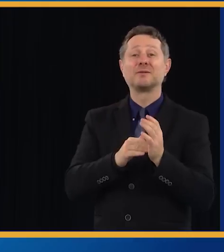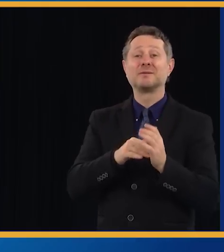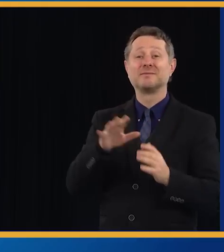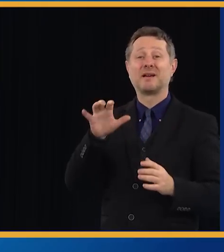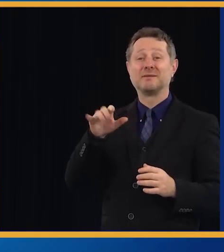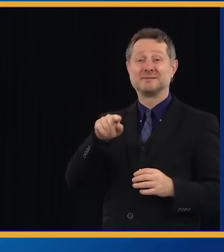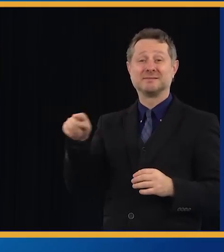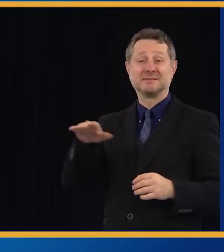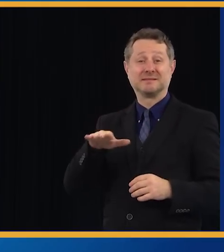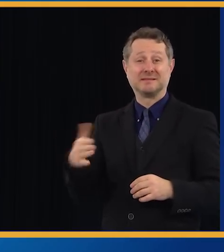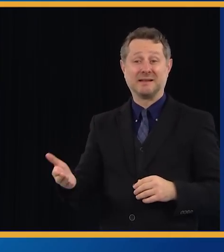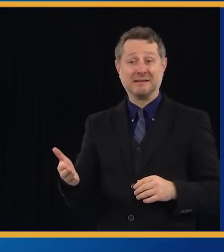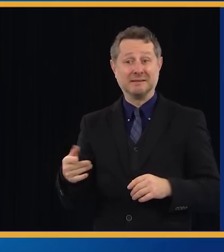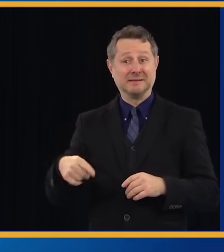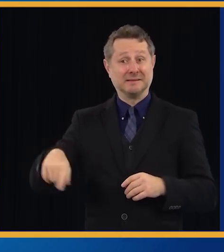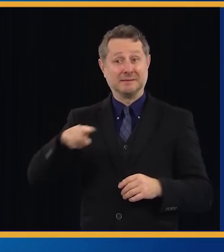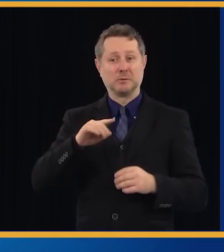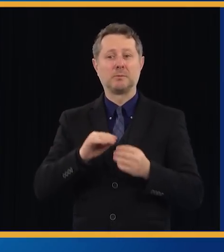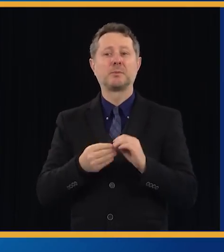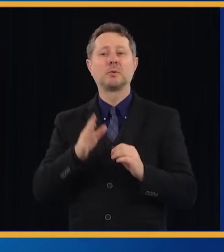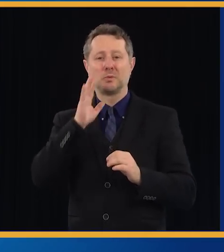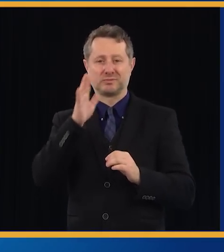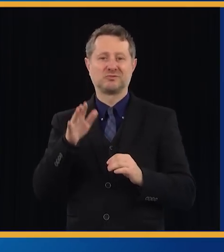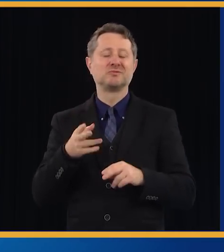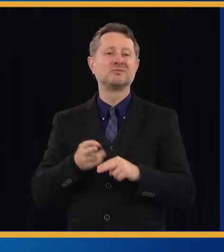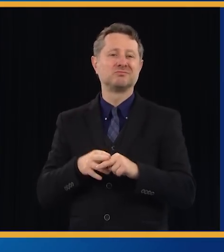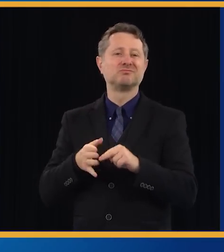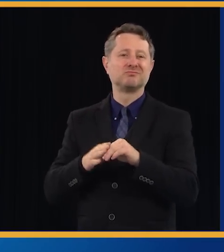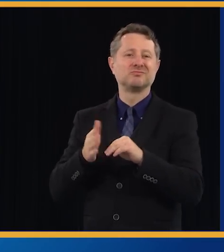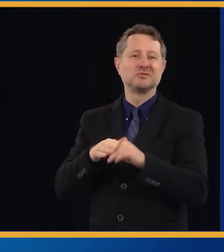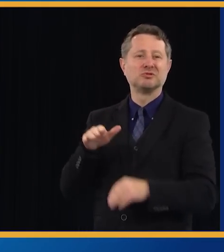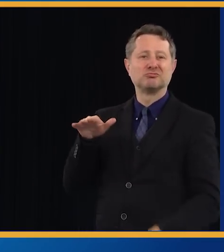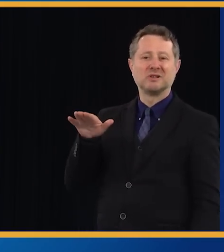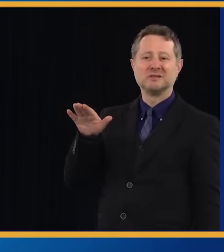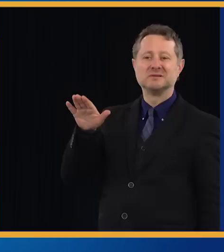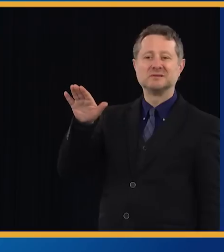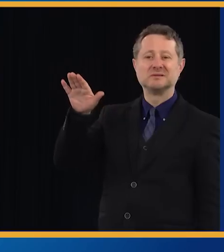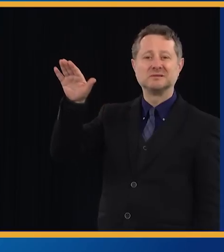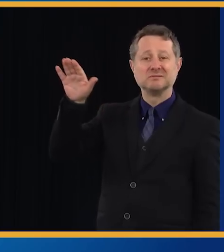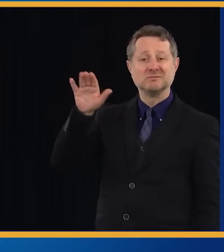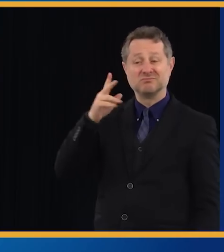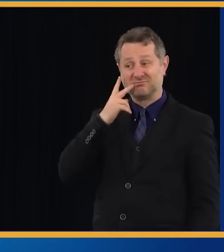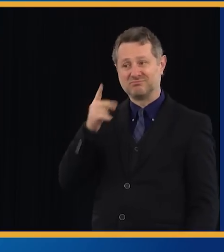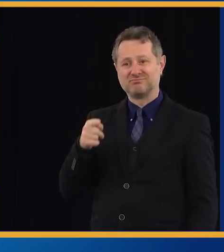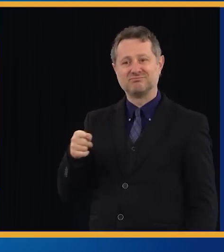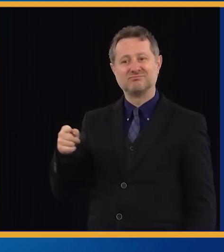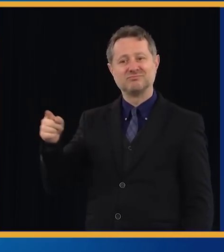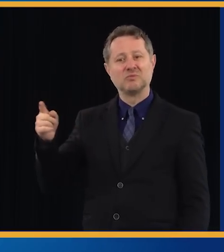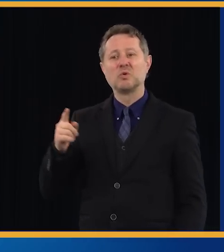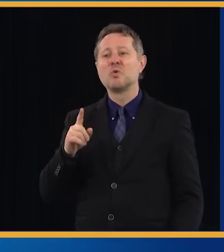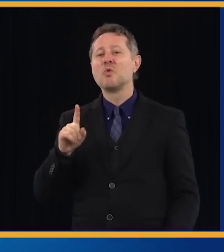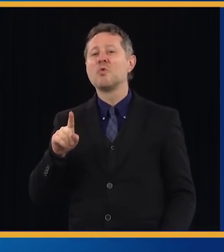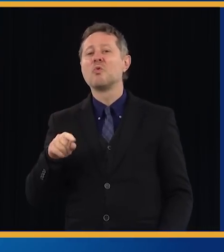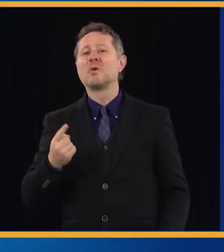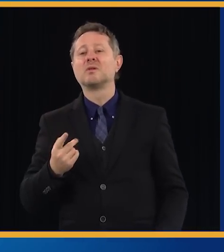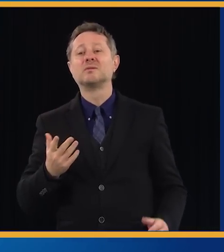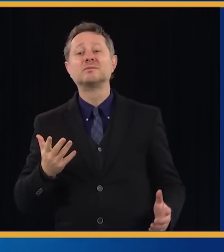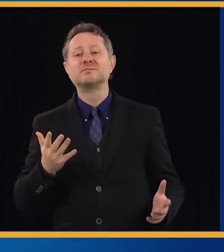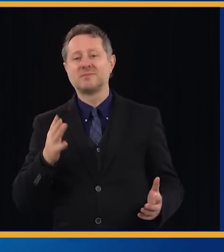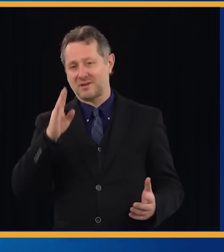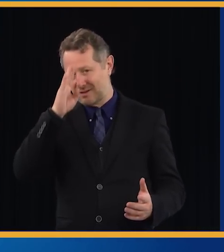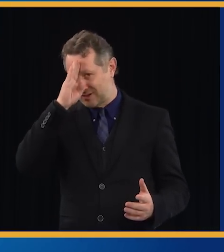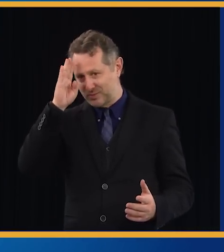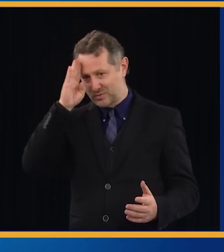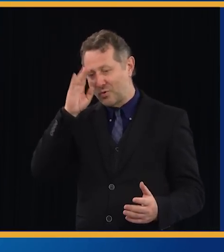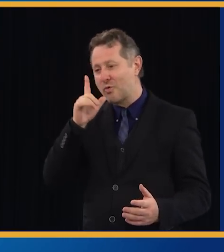is going to go up. Those deaths are only hospitalization or nursing home